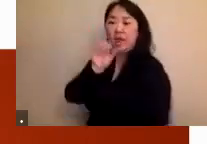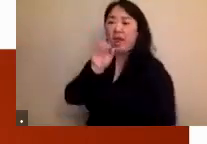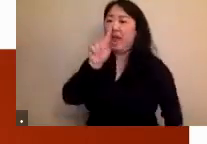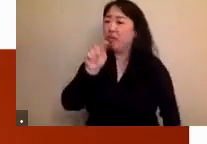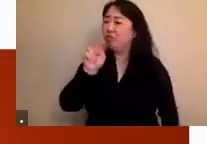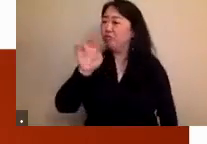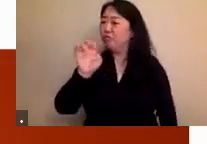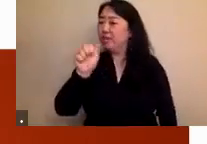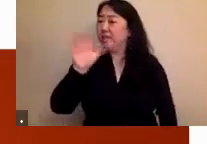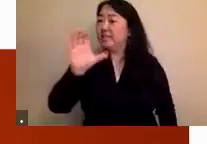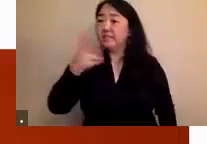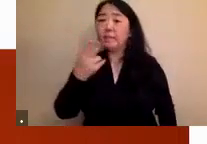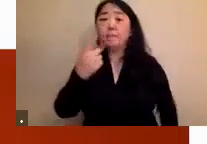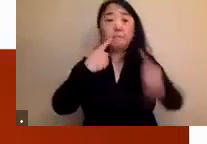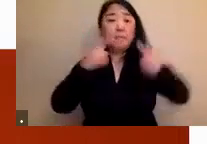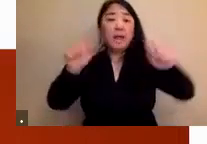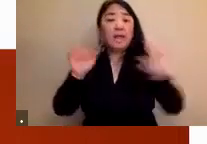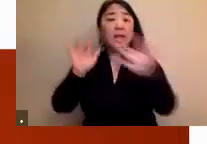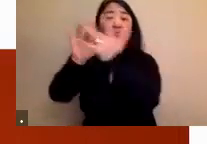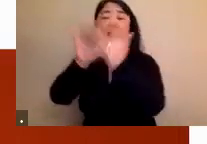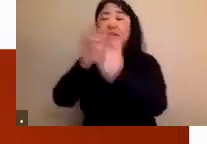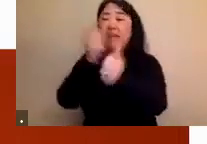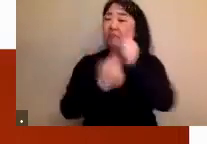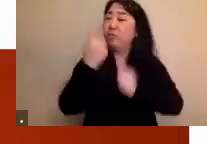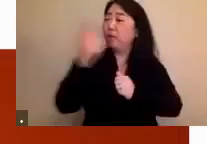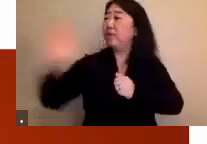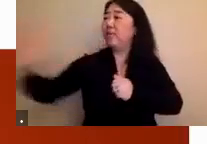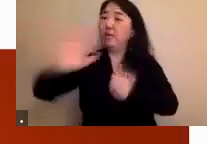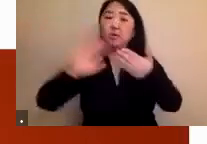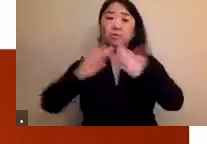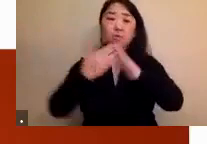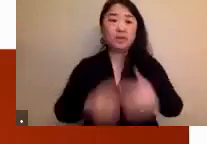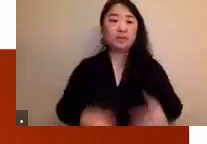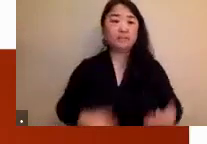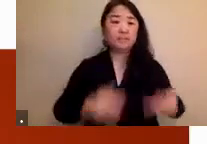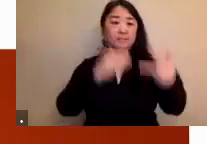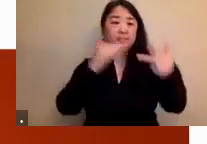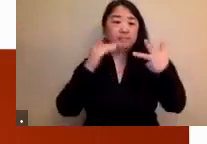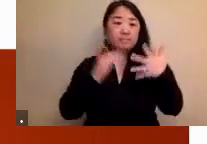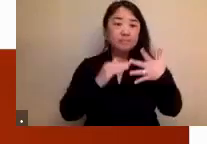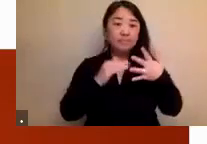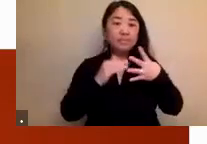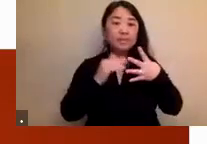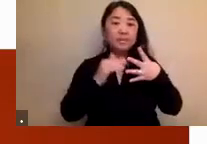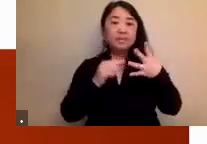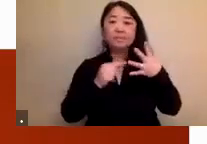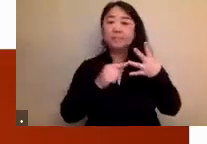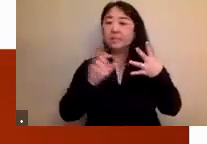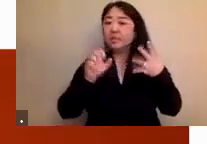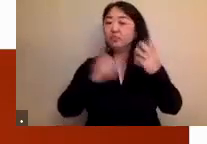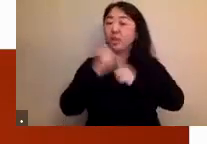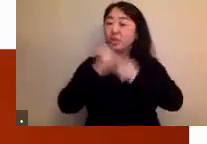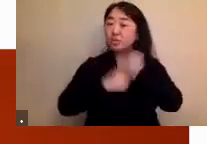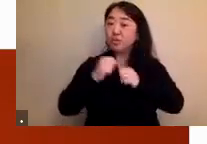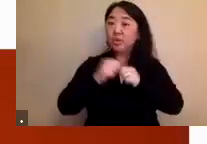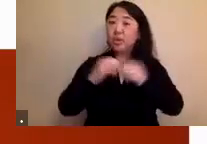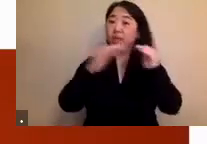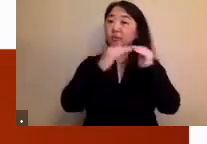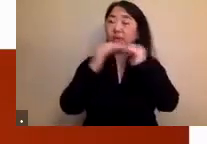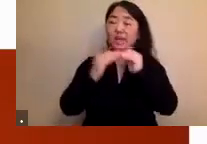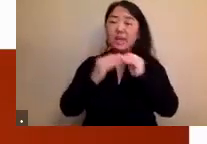the community where they are? 3 is structural. Who holds decision-making power? Is there